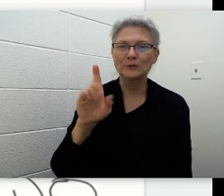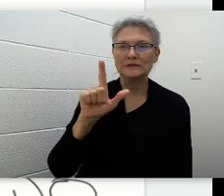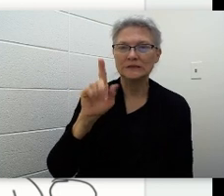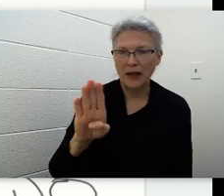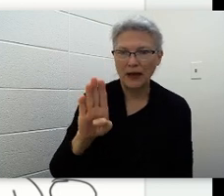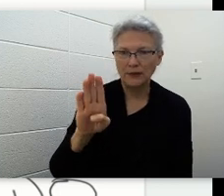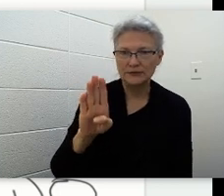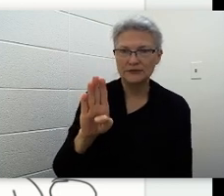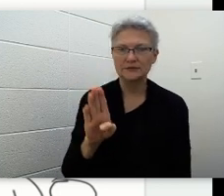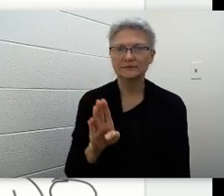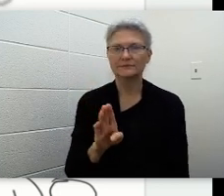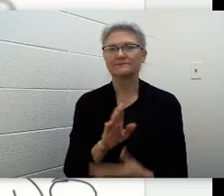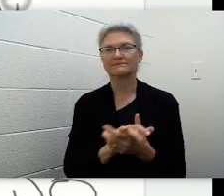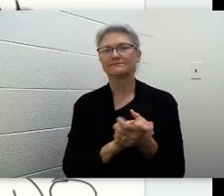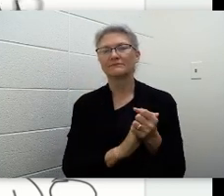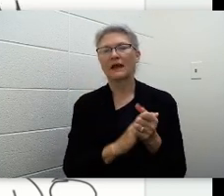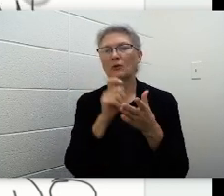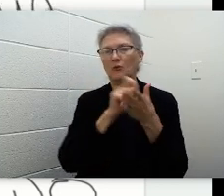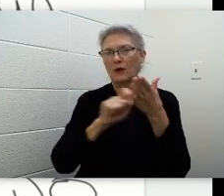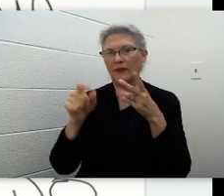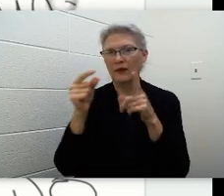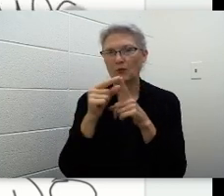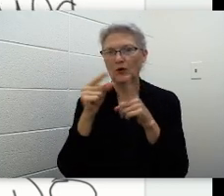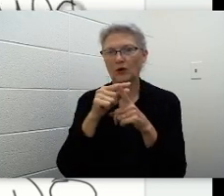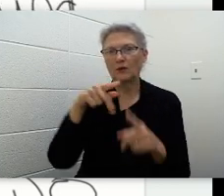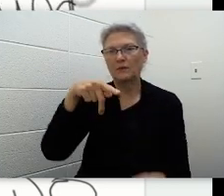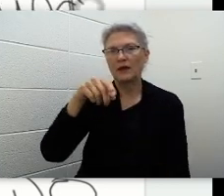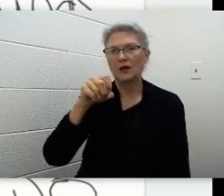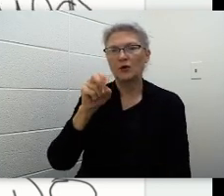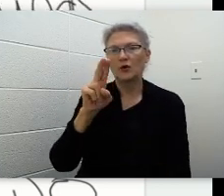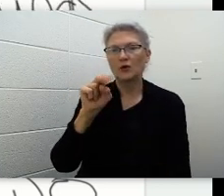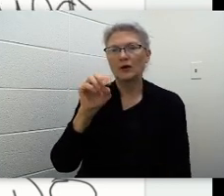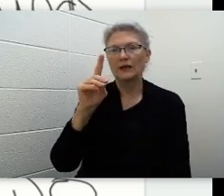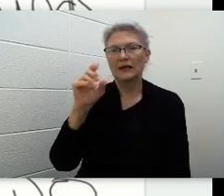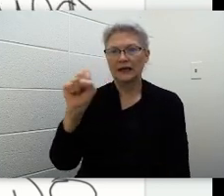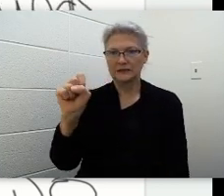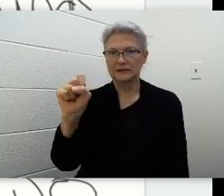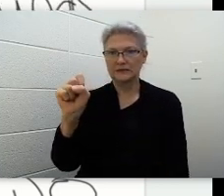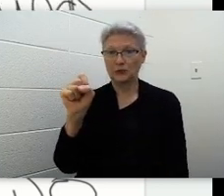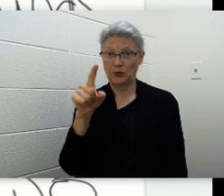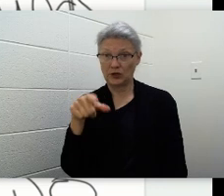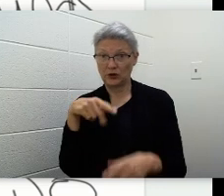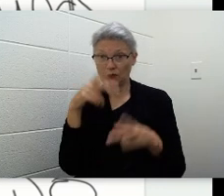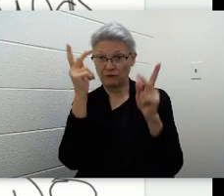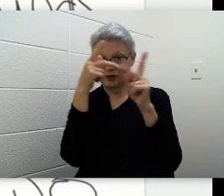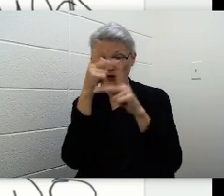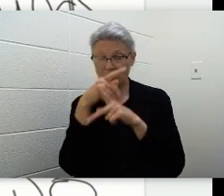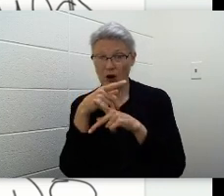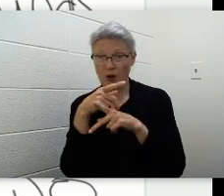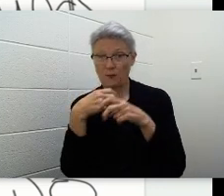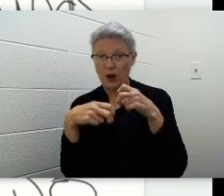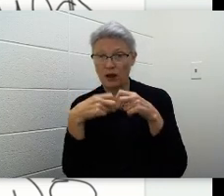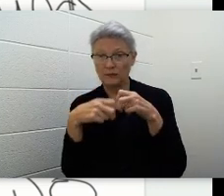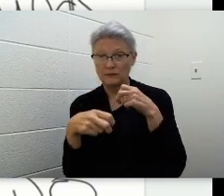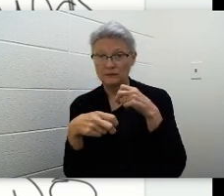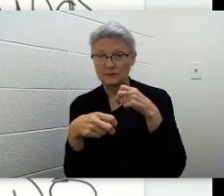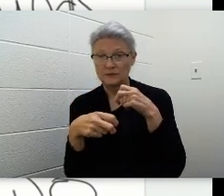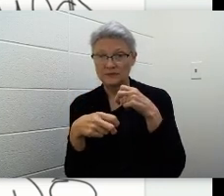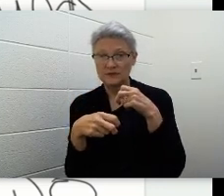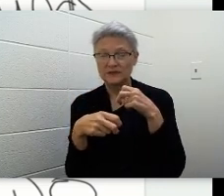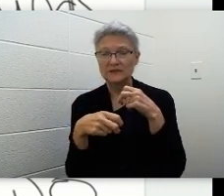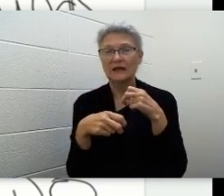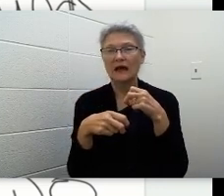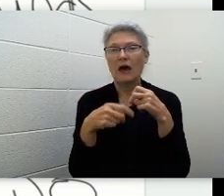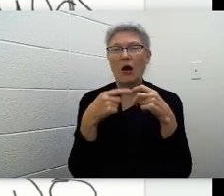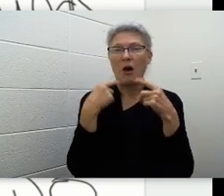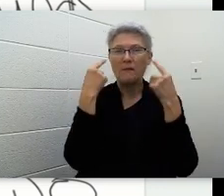we go. I'm going to go ahead and write that. And actually, almost like when you guys are solving problems, this is lost in the chaos of all of